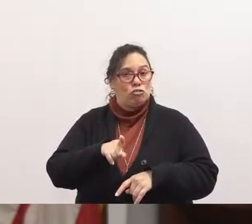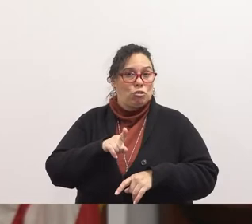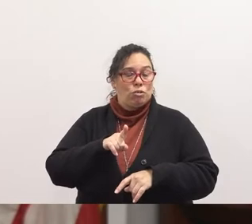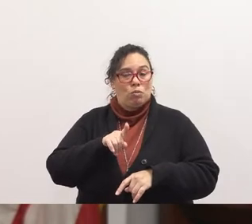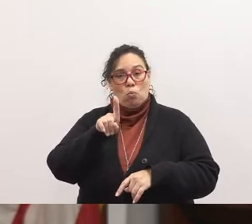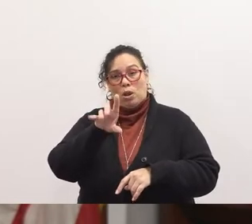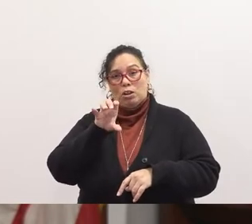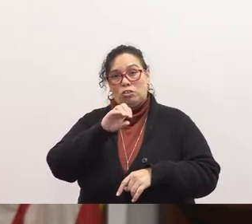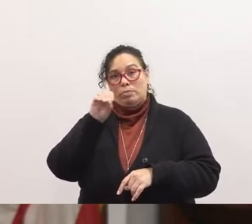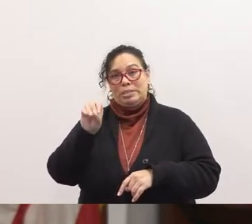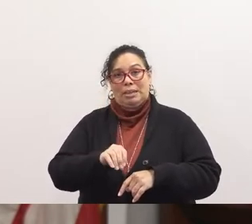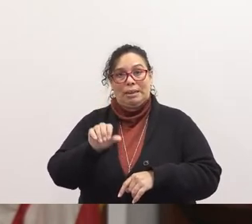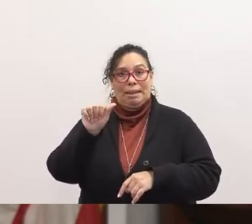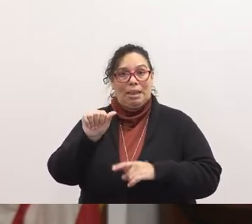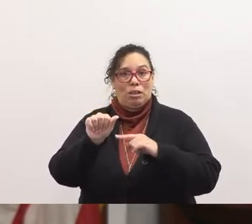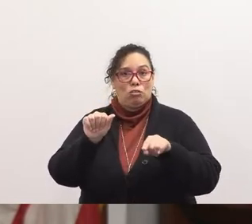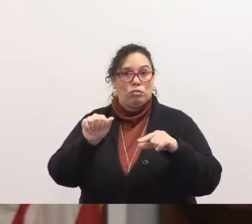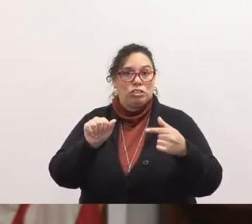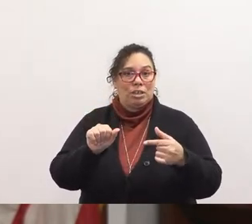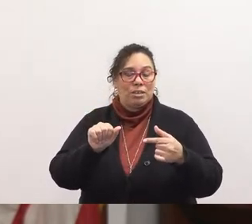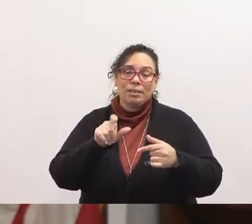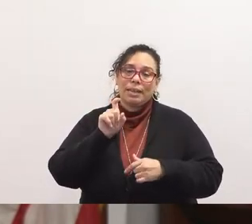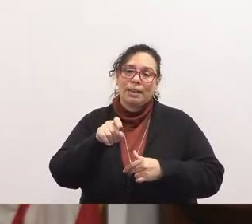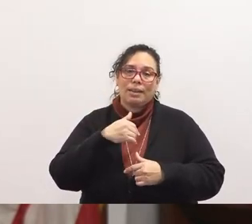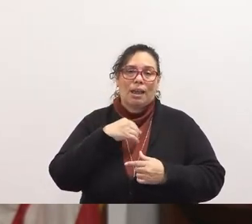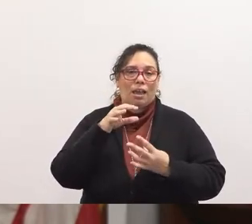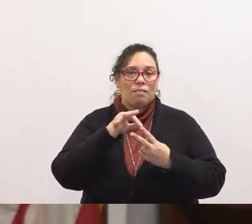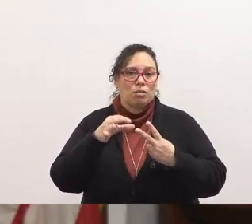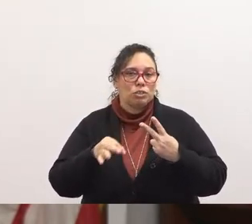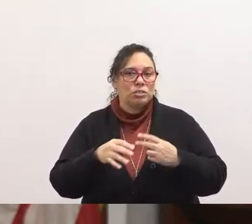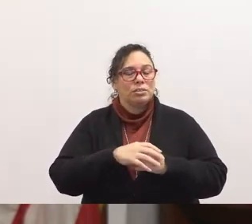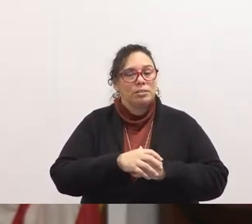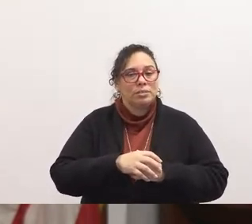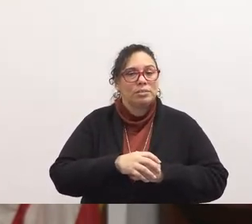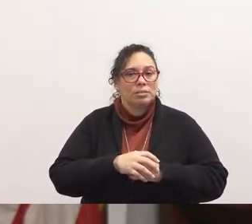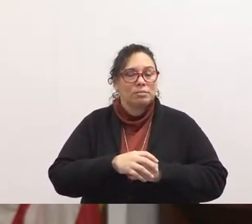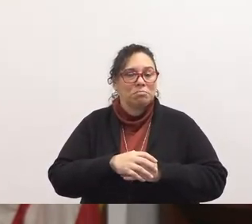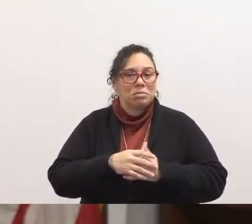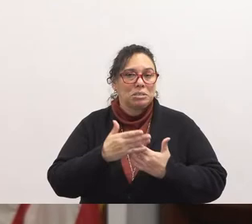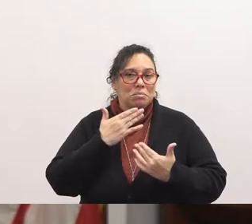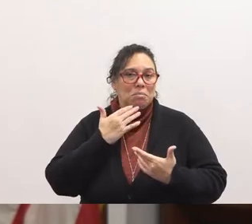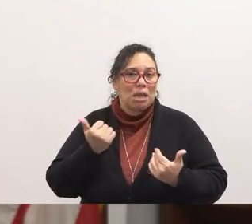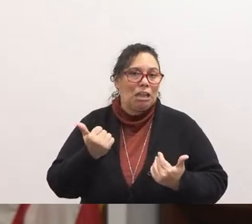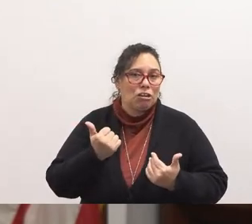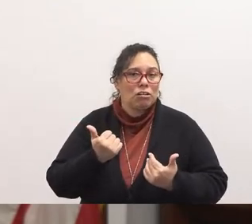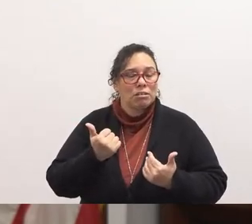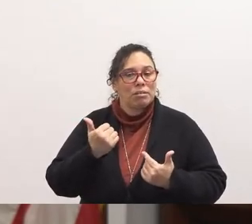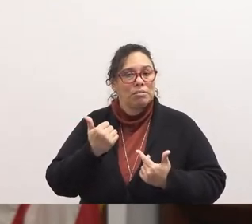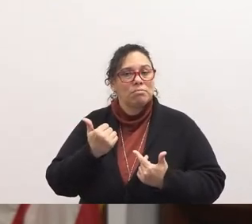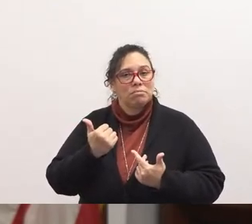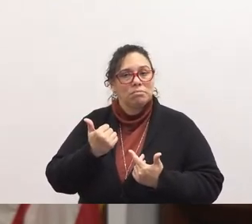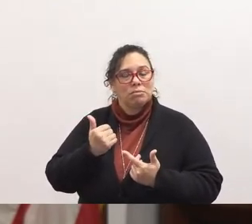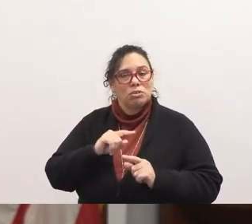through G completers, that they're gonna have options, all right? And what better than to have an option than to go to our local